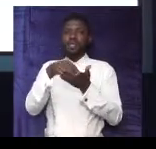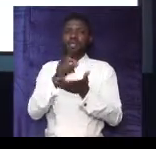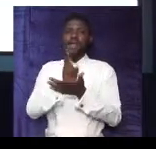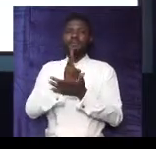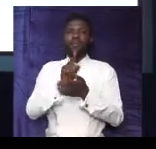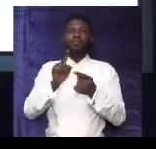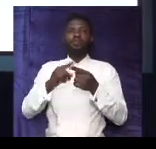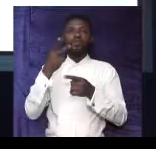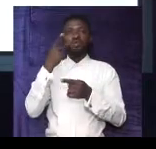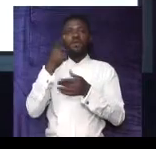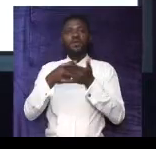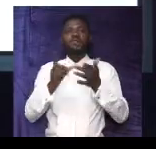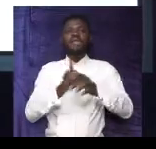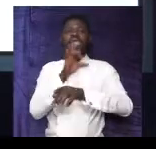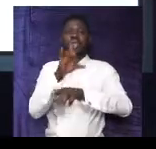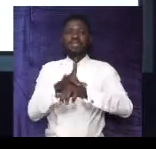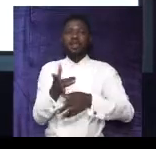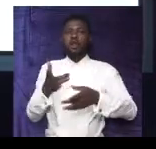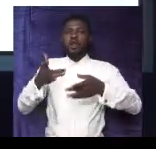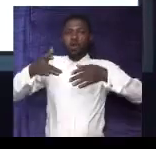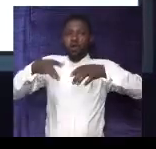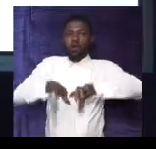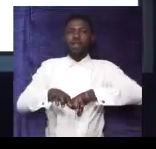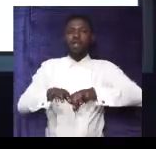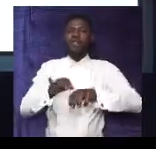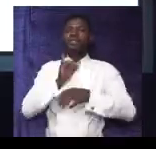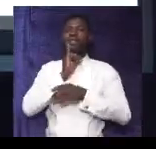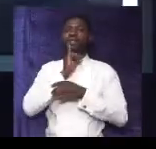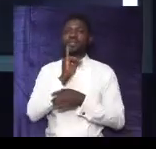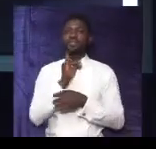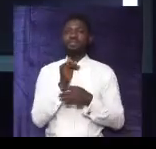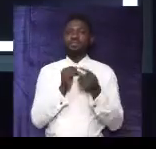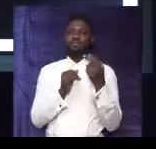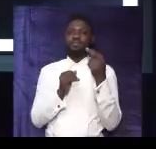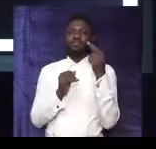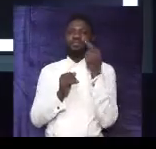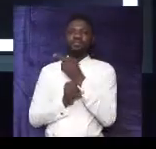video to see what earthquake is.